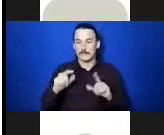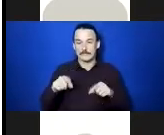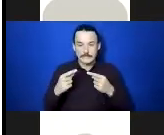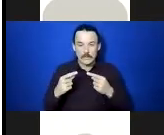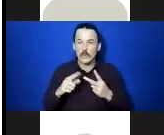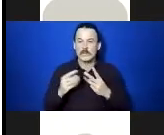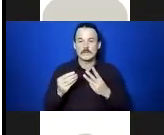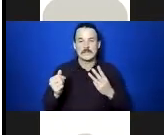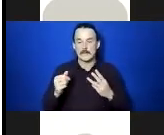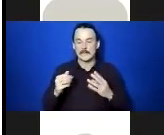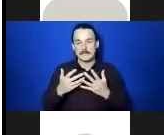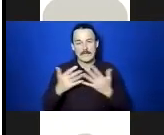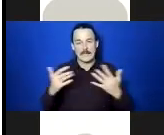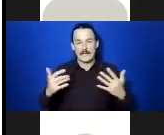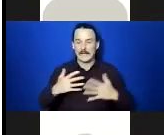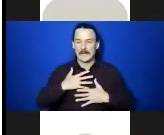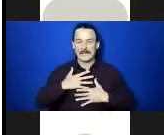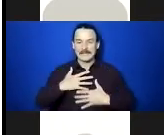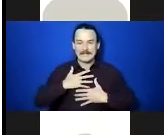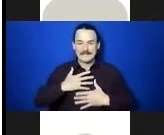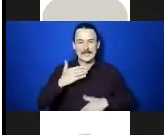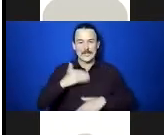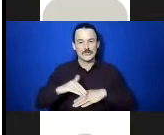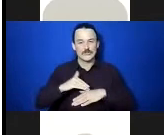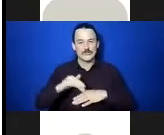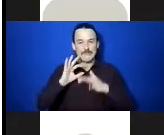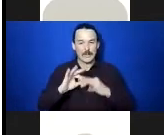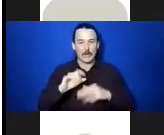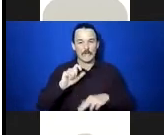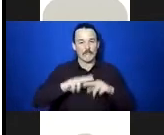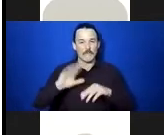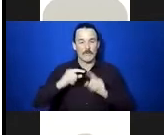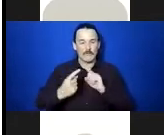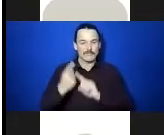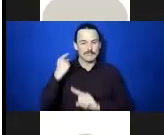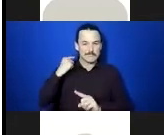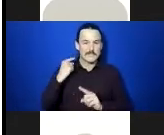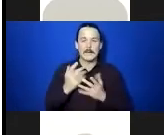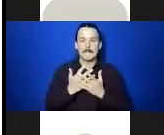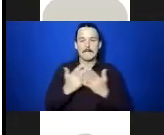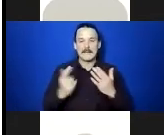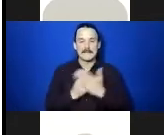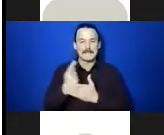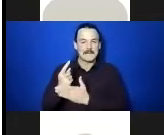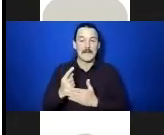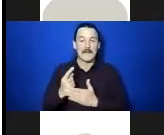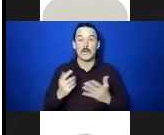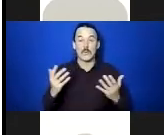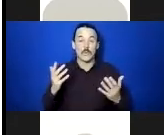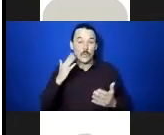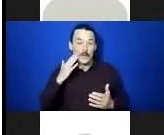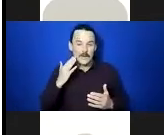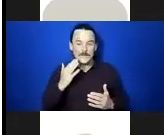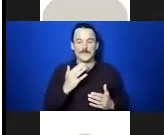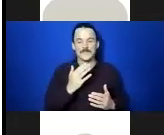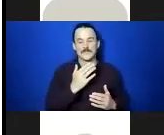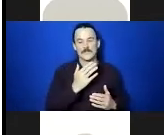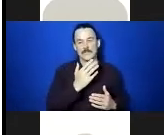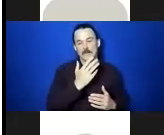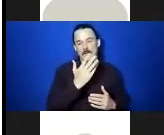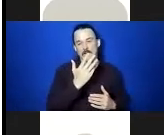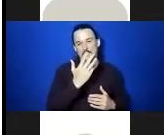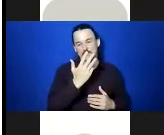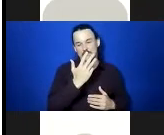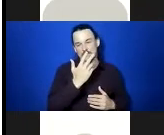the results of accidents and errors, particularly isolated to the 1800s. So in conclusion, the three